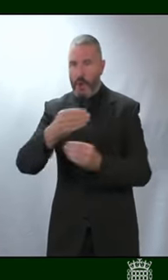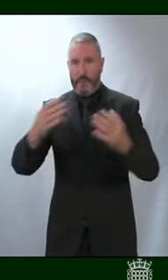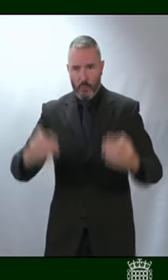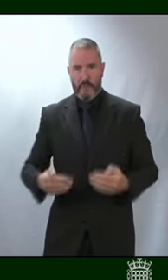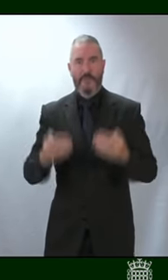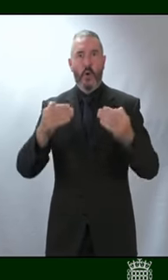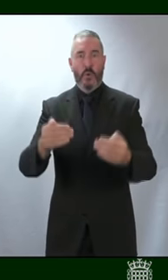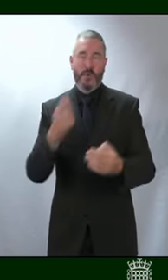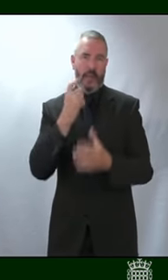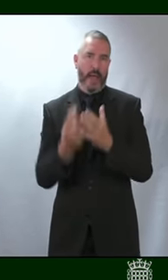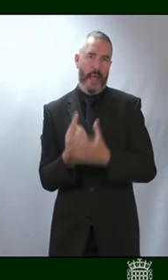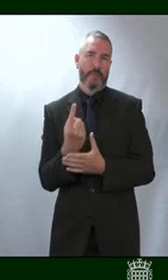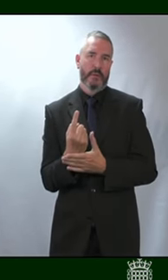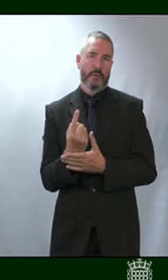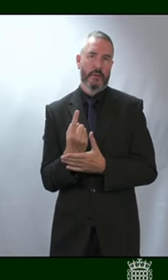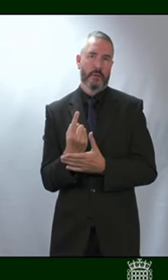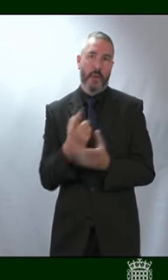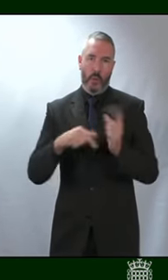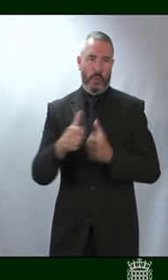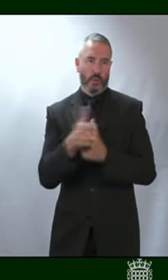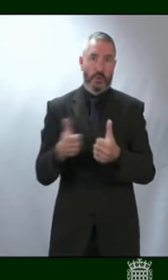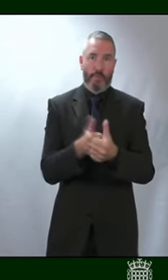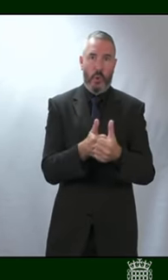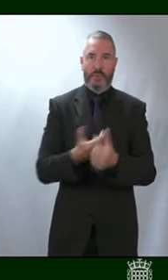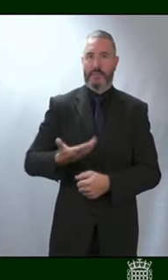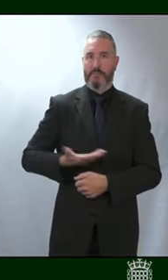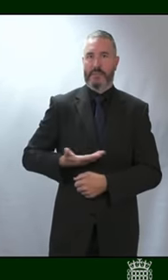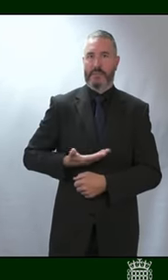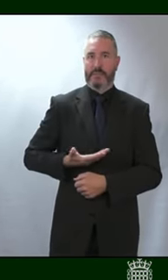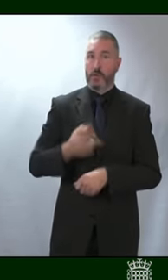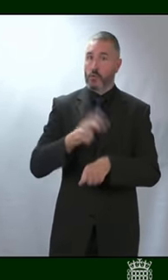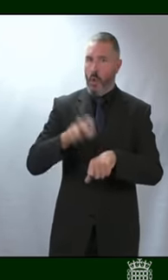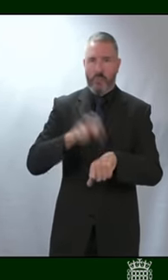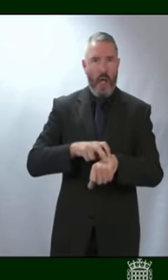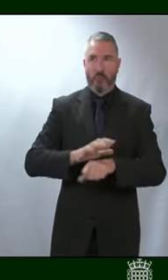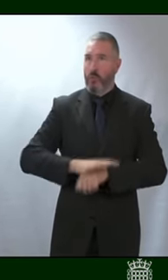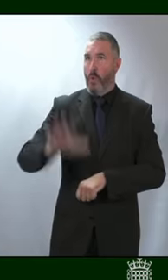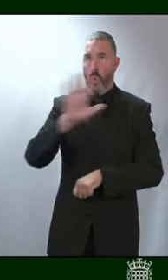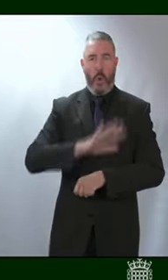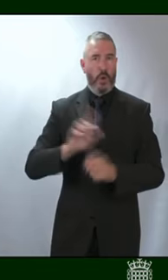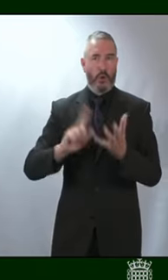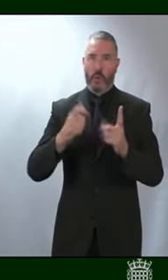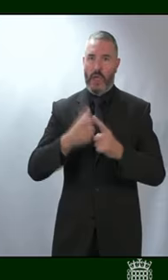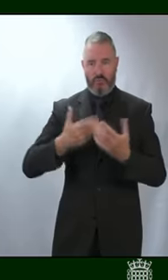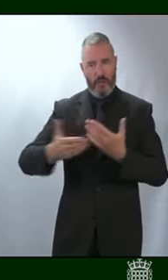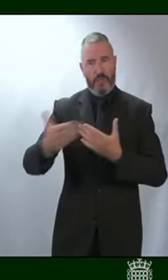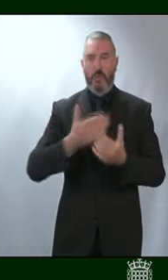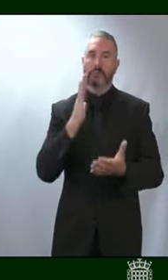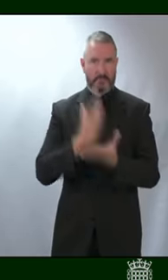And of course, we will continue to support businesses in Northern Ireland and across the country throughout the period.